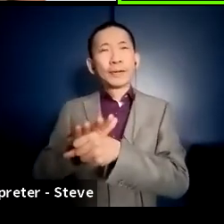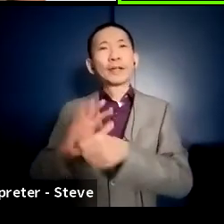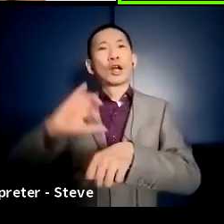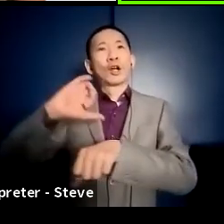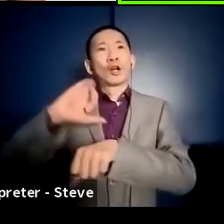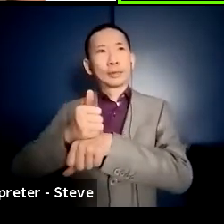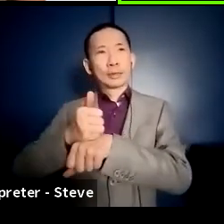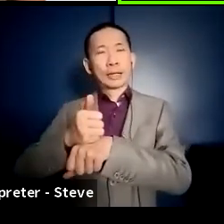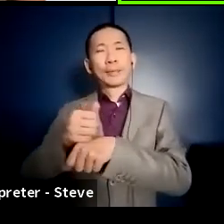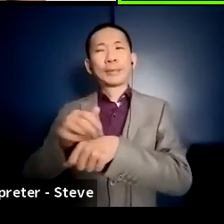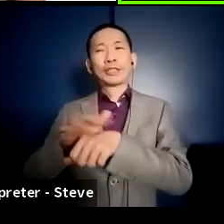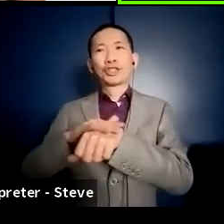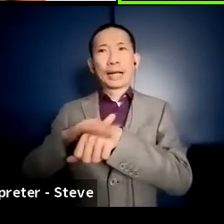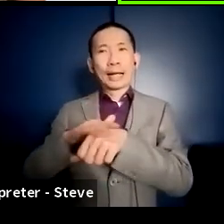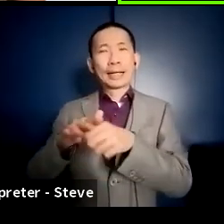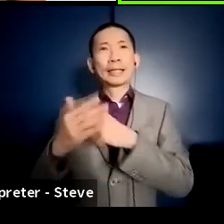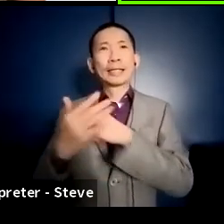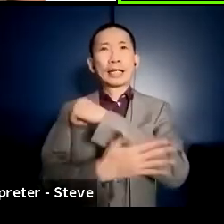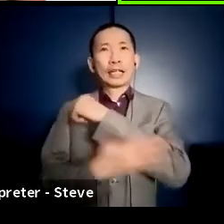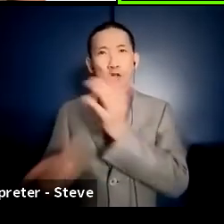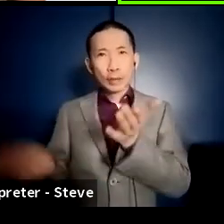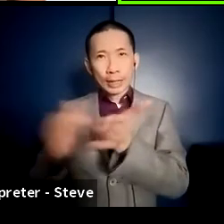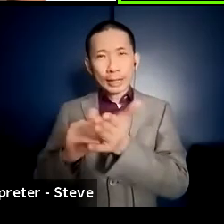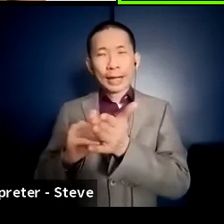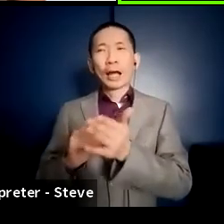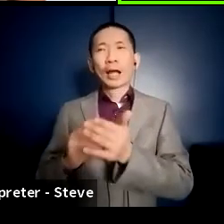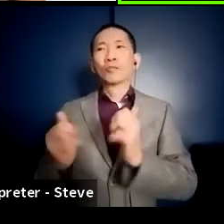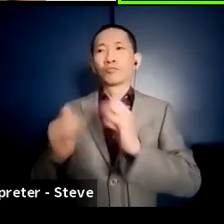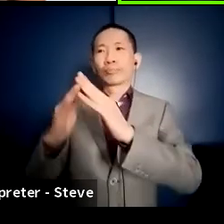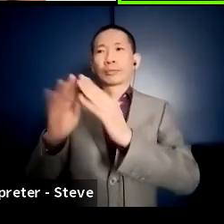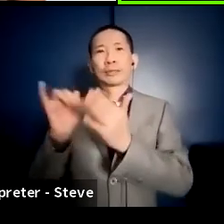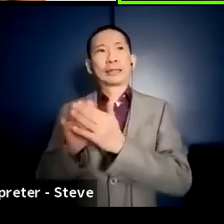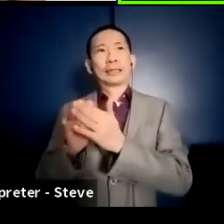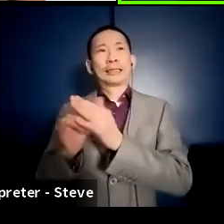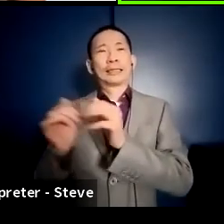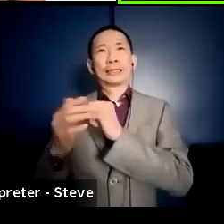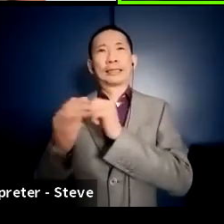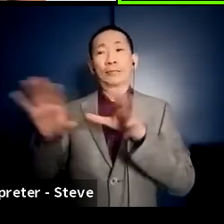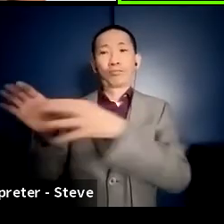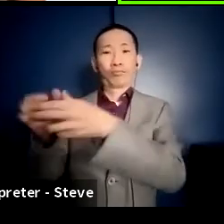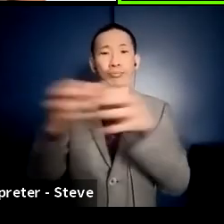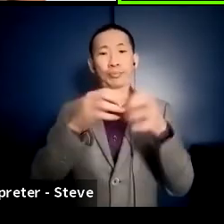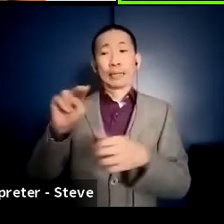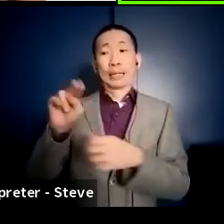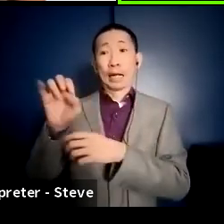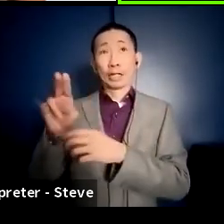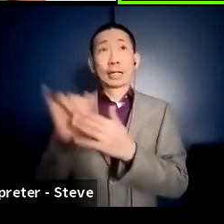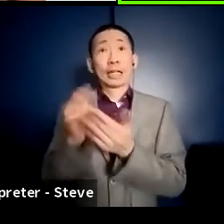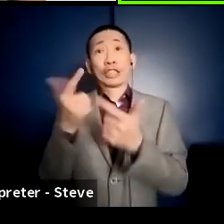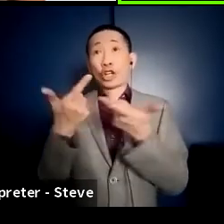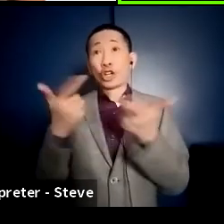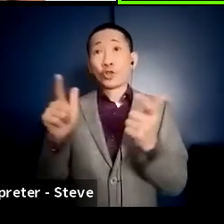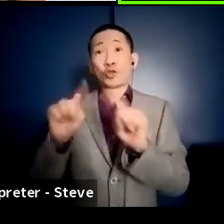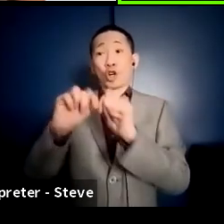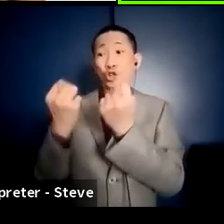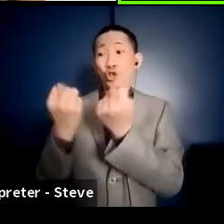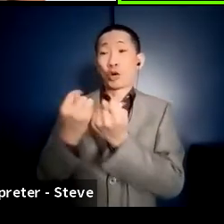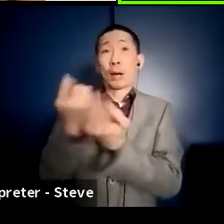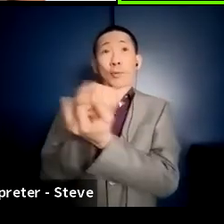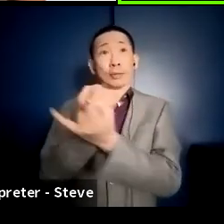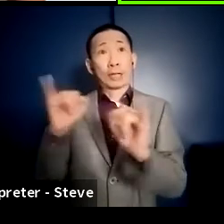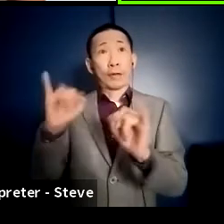country, reestablished these reservations and nations, which is a huge tribal sovereignty win, especially